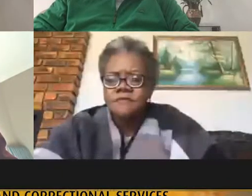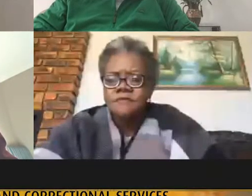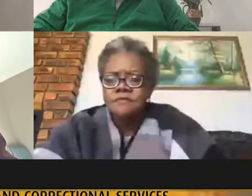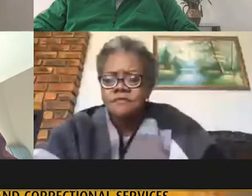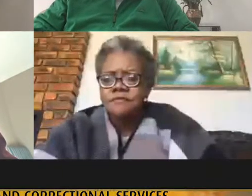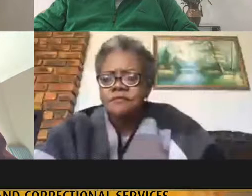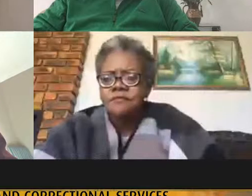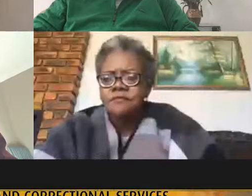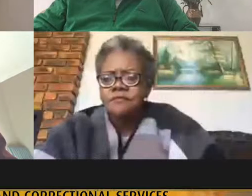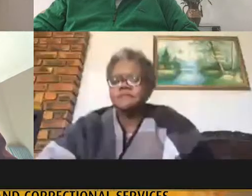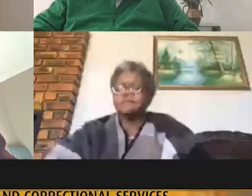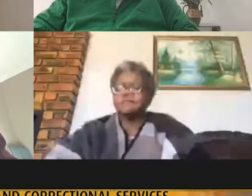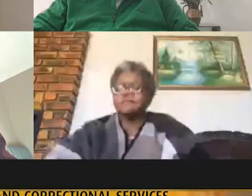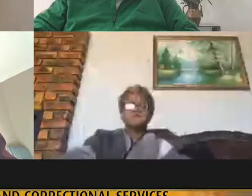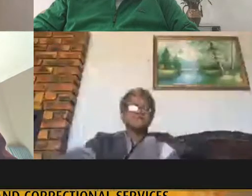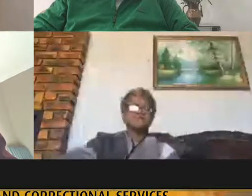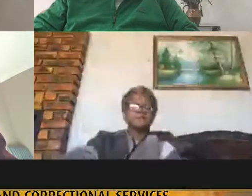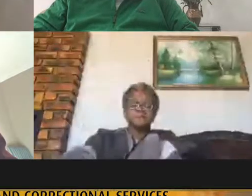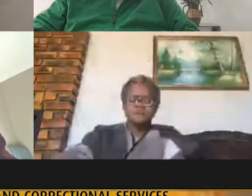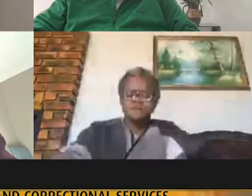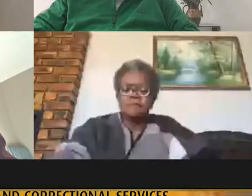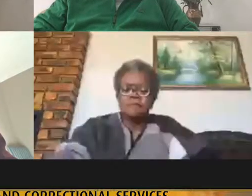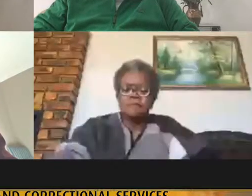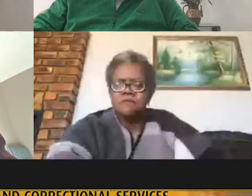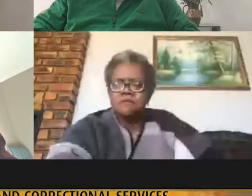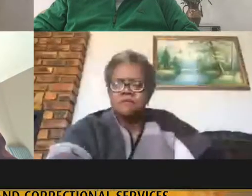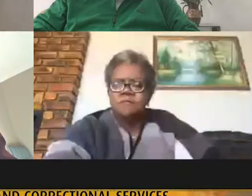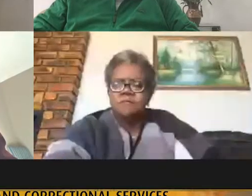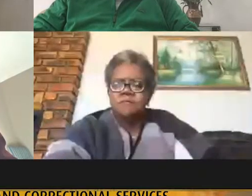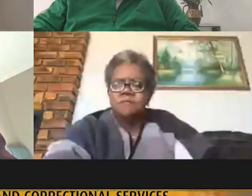you, Honorable Zandamela.